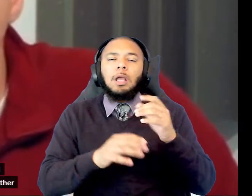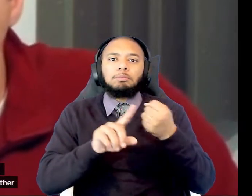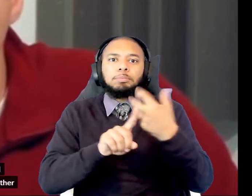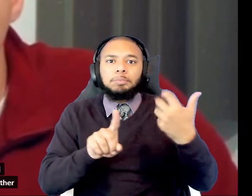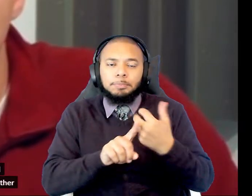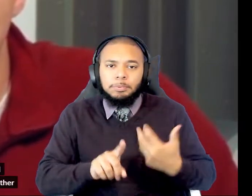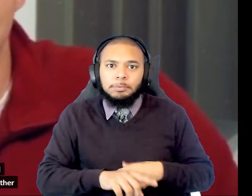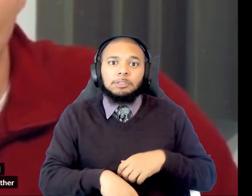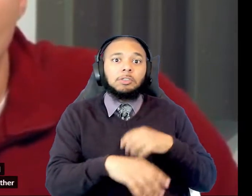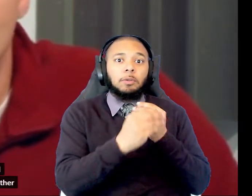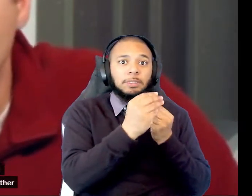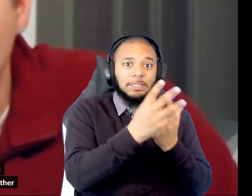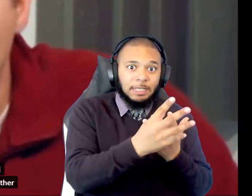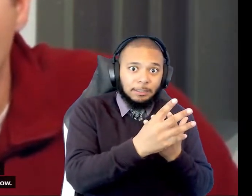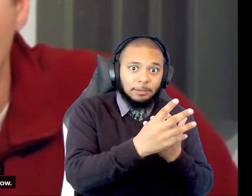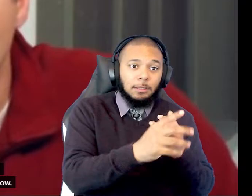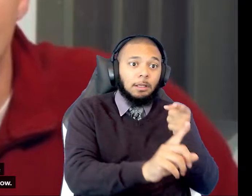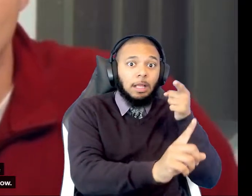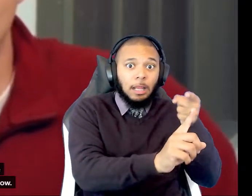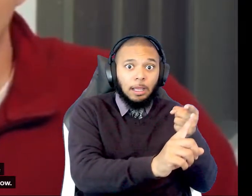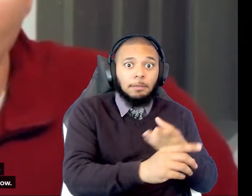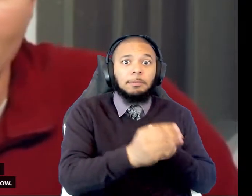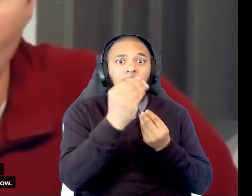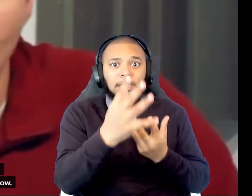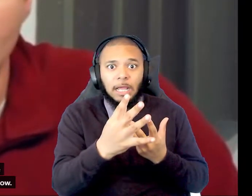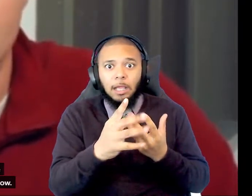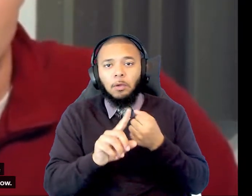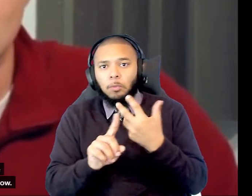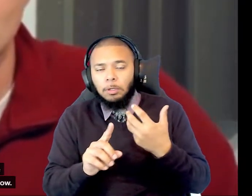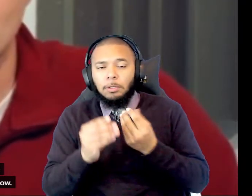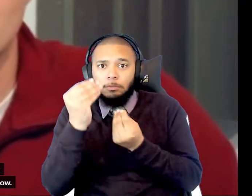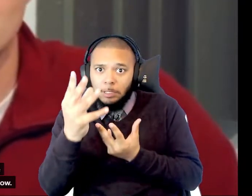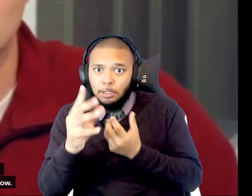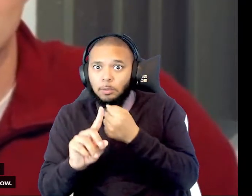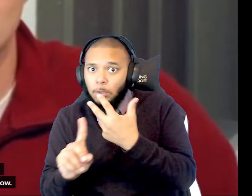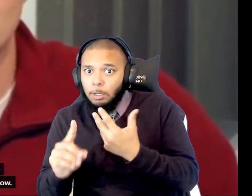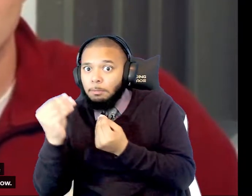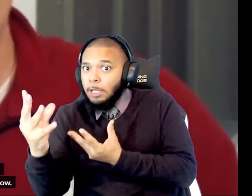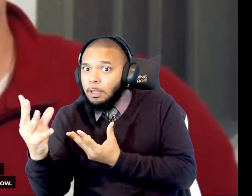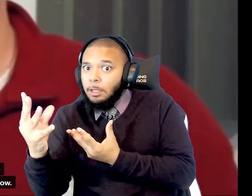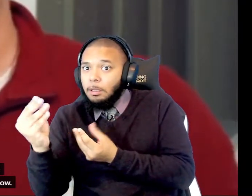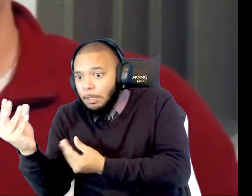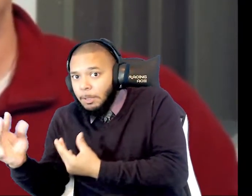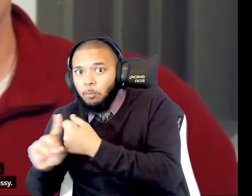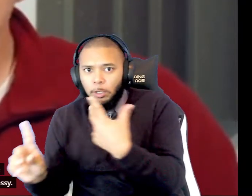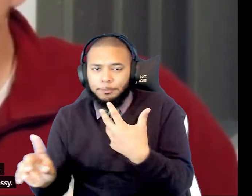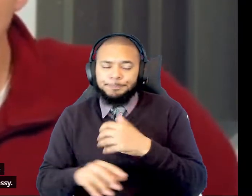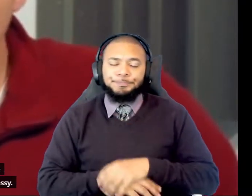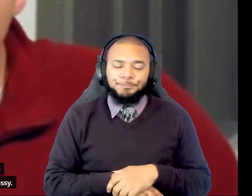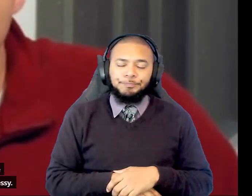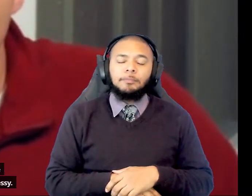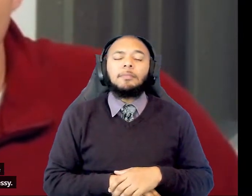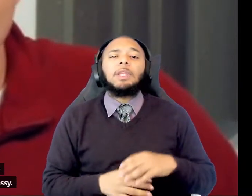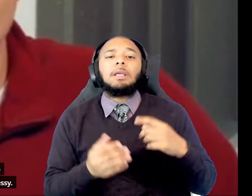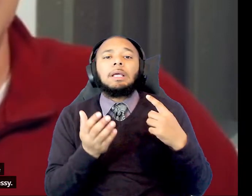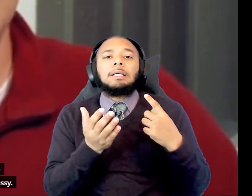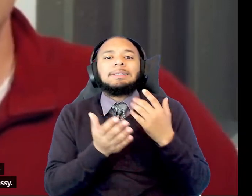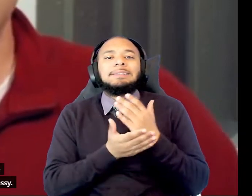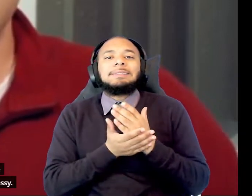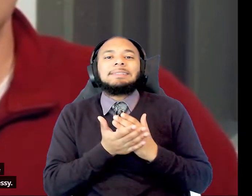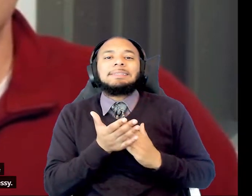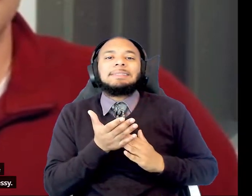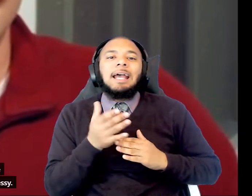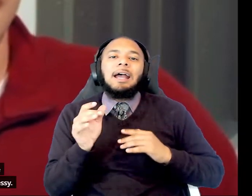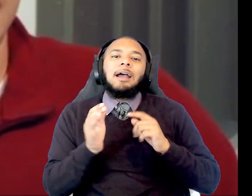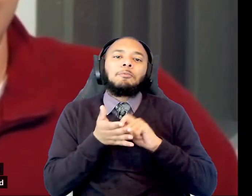you have data, then you have warrant. Then you have more data, then you have another warrant. Then you have data, then you have another warrant. You just keep explaining it. Now, some people don't like that. Some people are like,